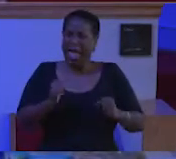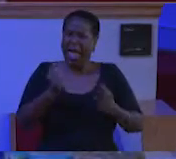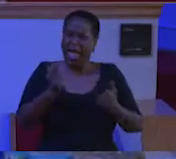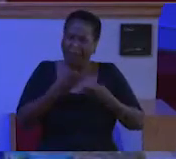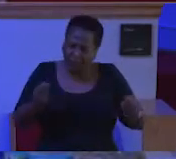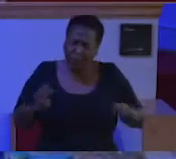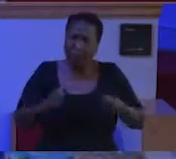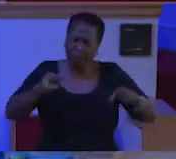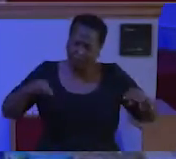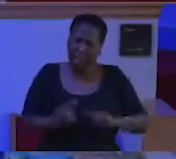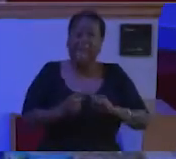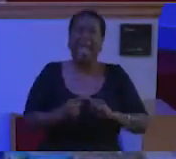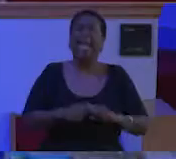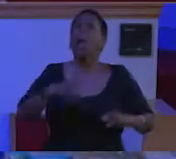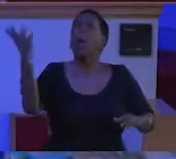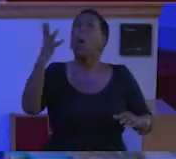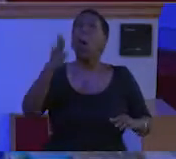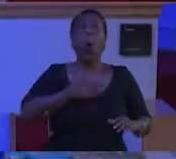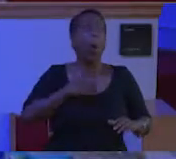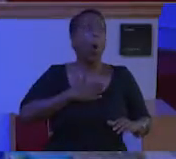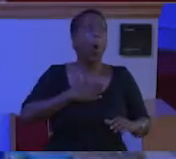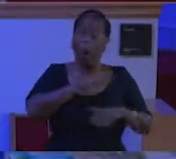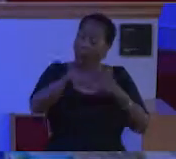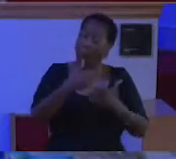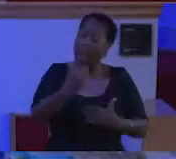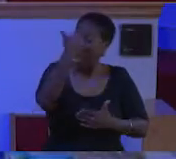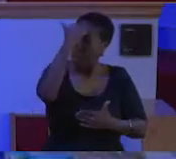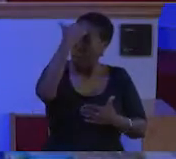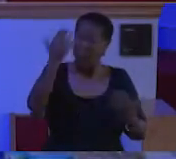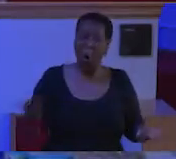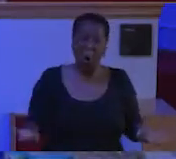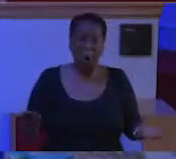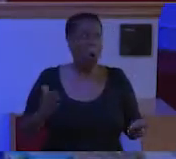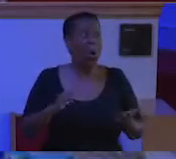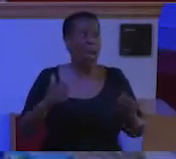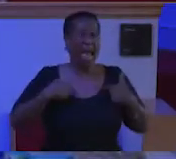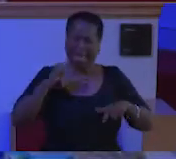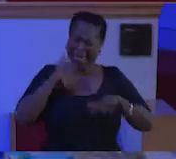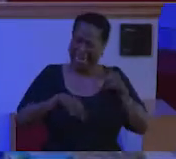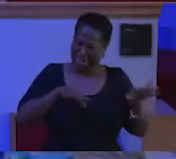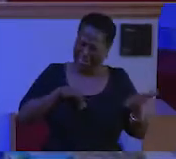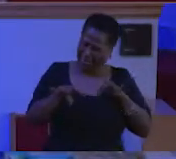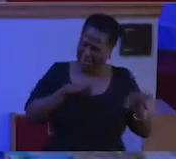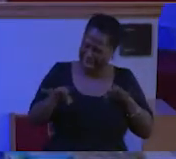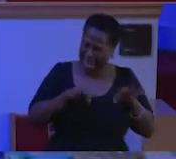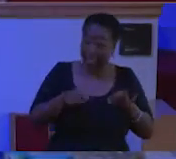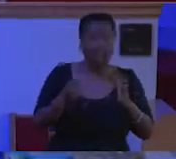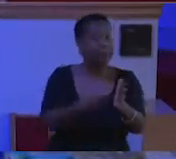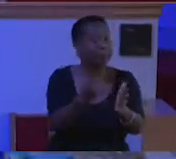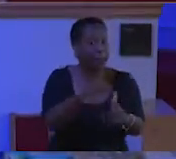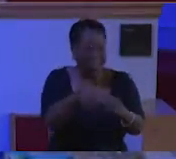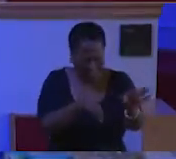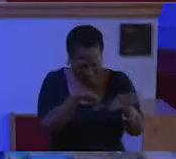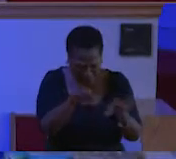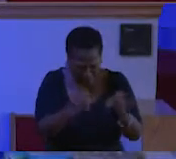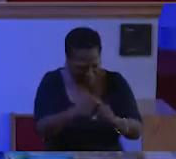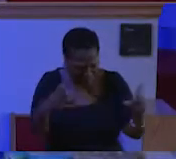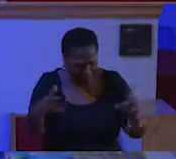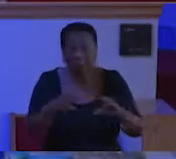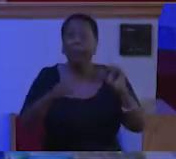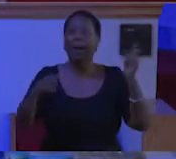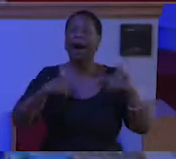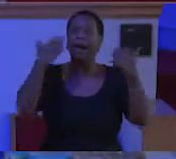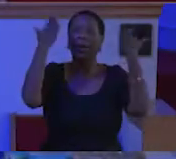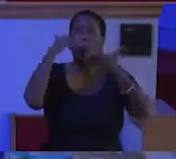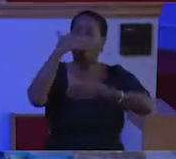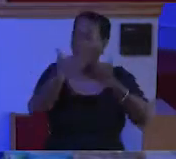pain. Oh, that I know. I said, I can't explain it sometimes. I don't know why I